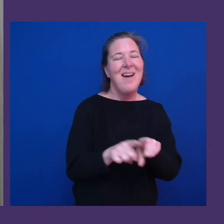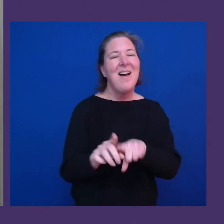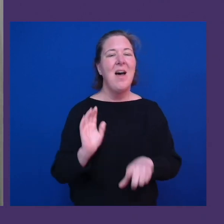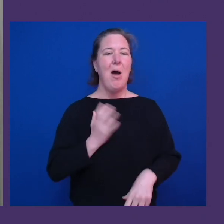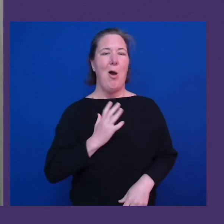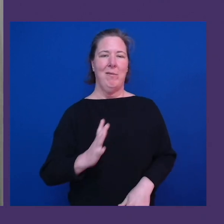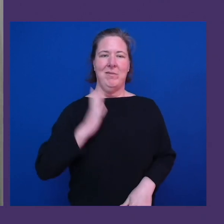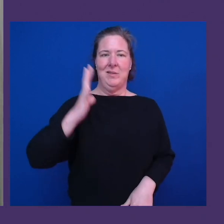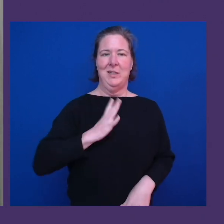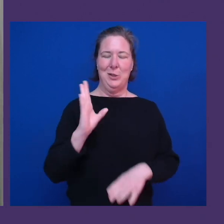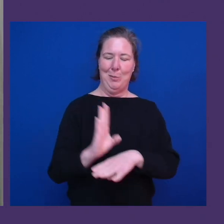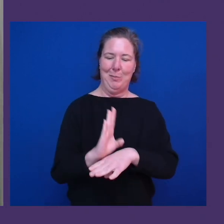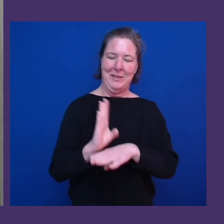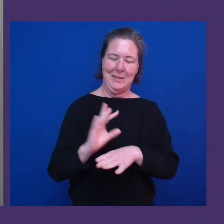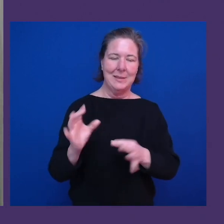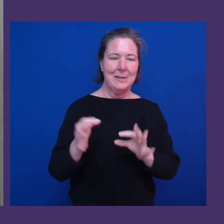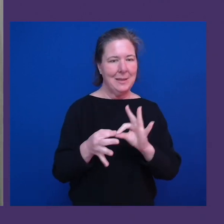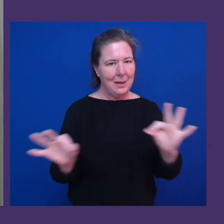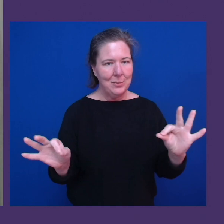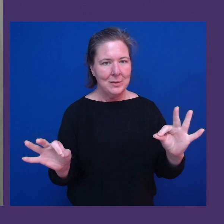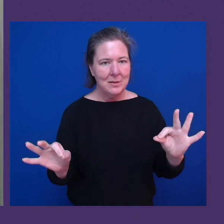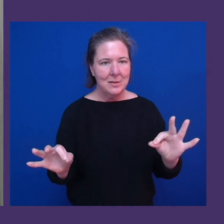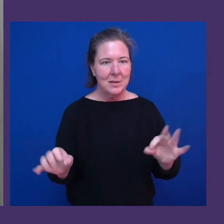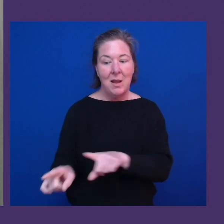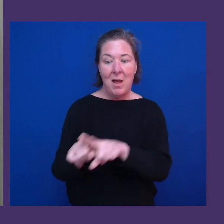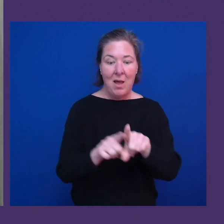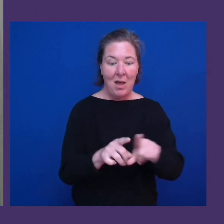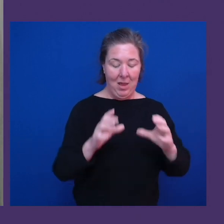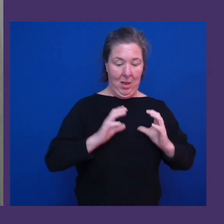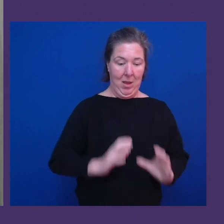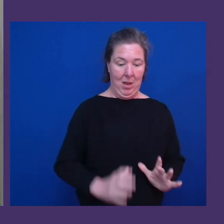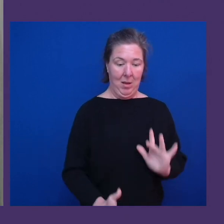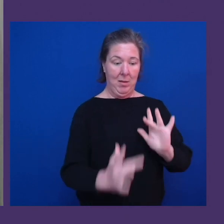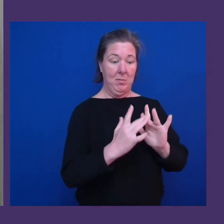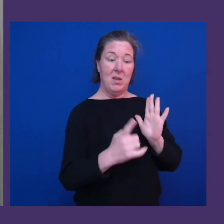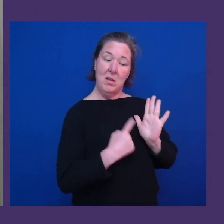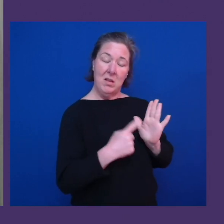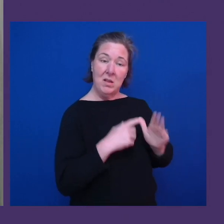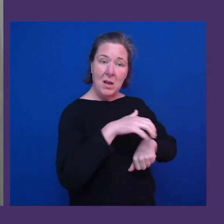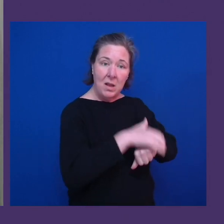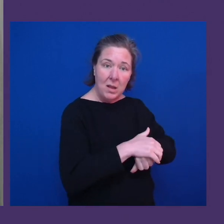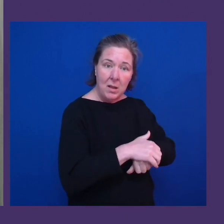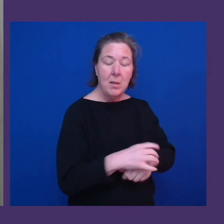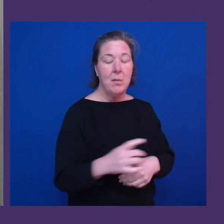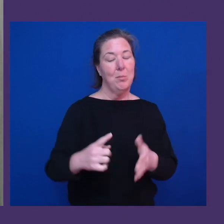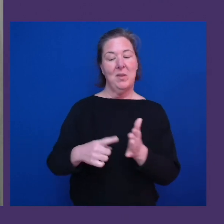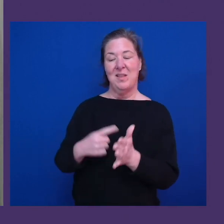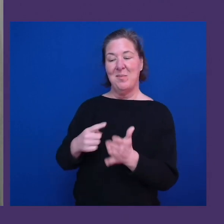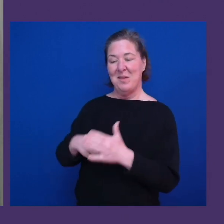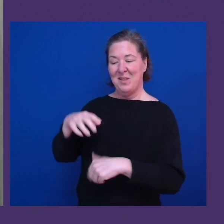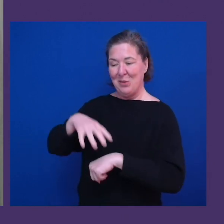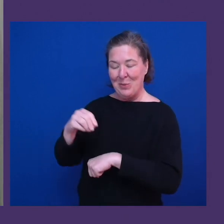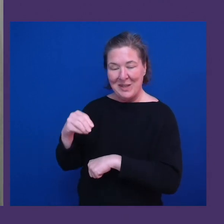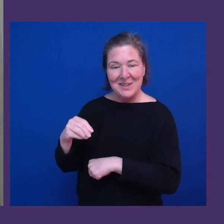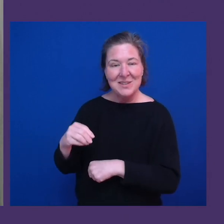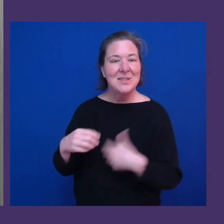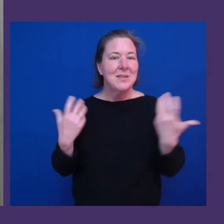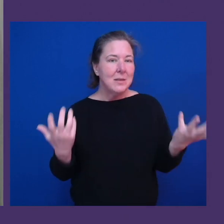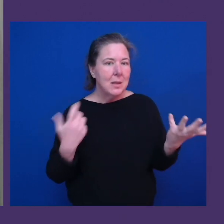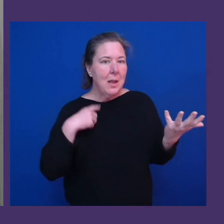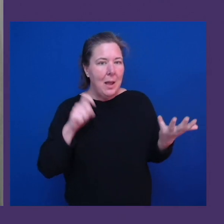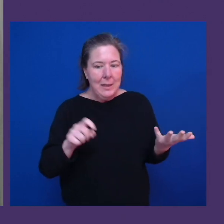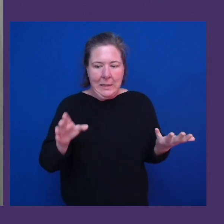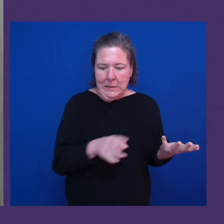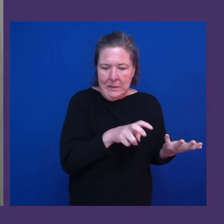language. Also, our customers contact me sometimes in English and sometimes in Swedish, so I need to switch